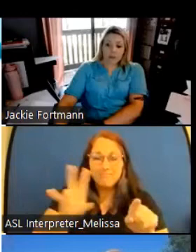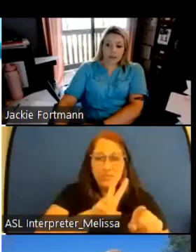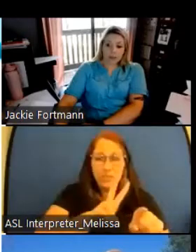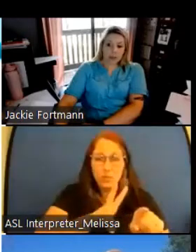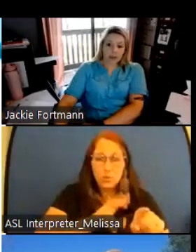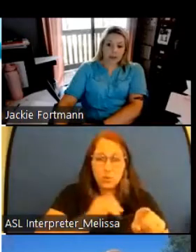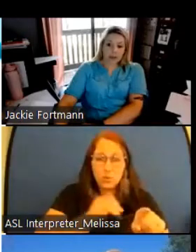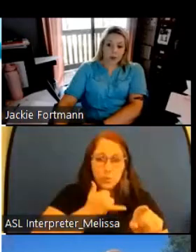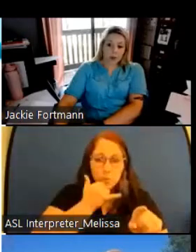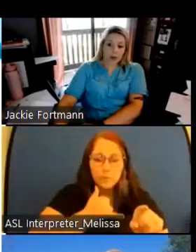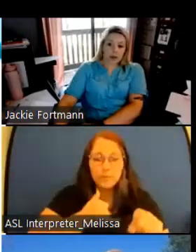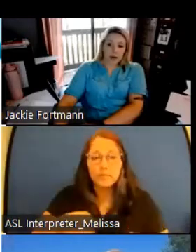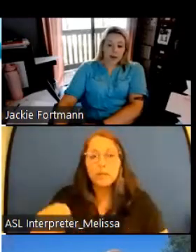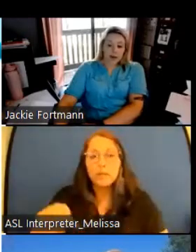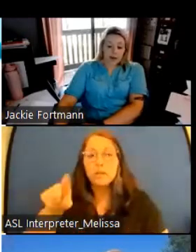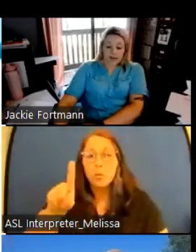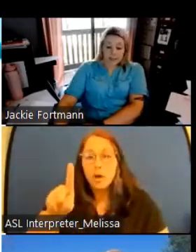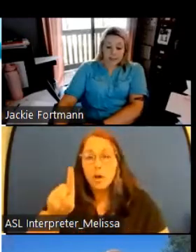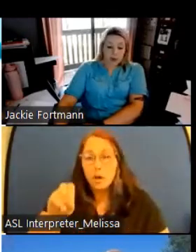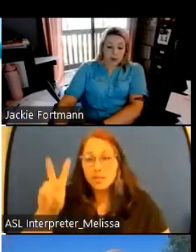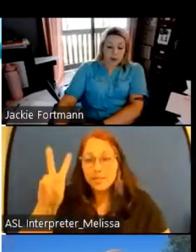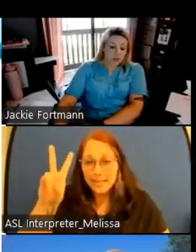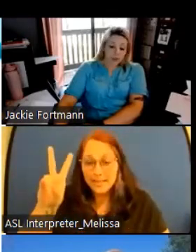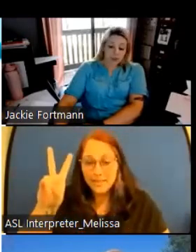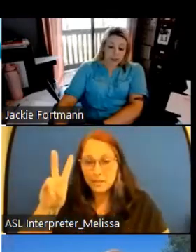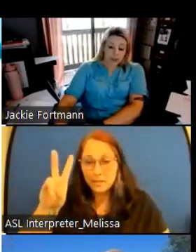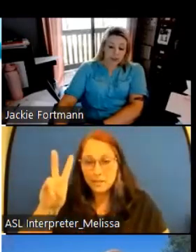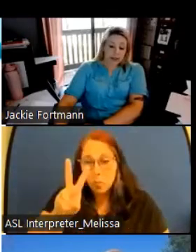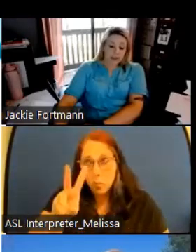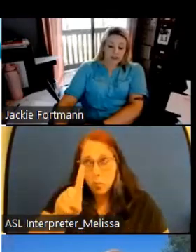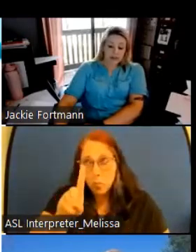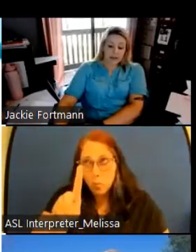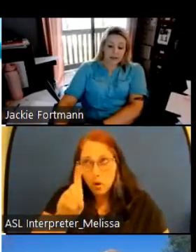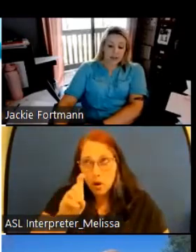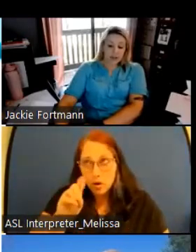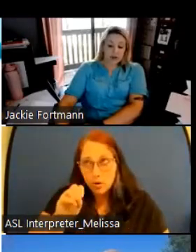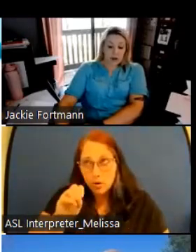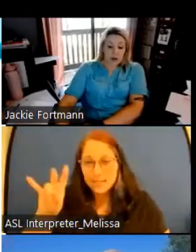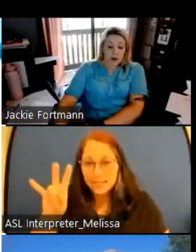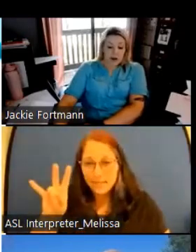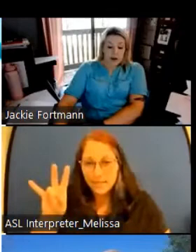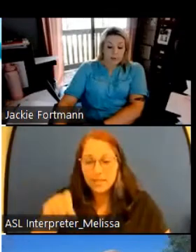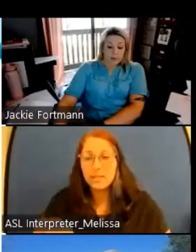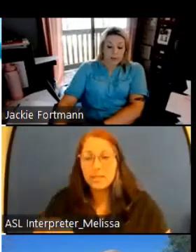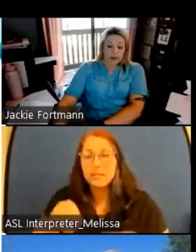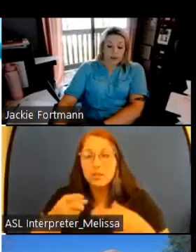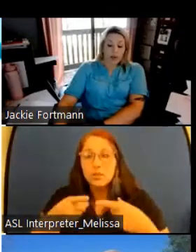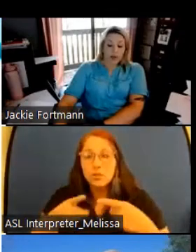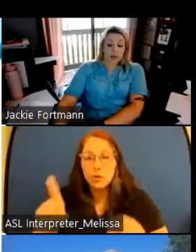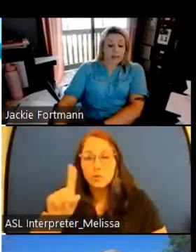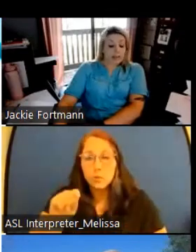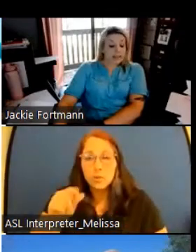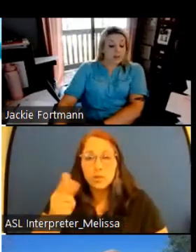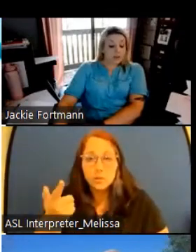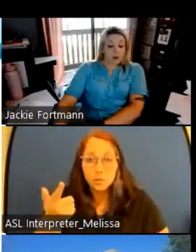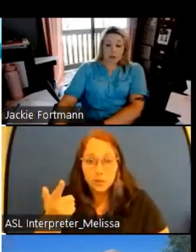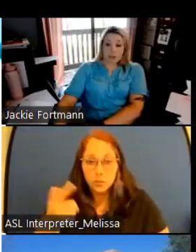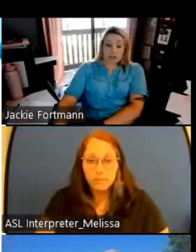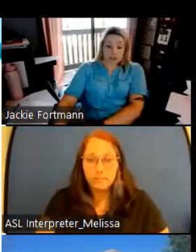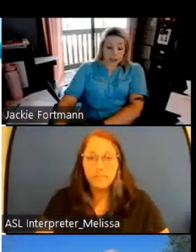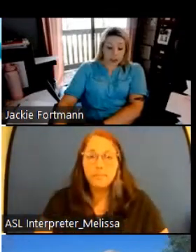individuals in 2021. I did pull the 22 stats for that too. And there was